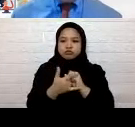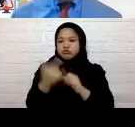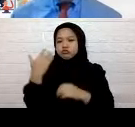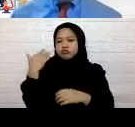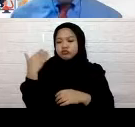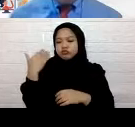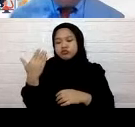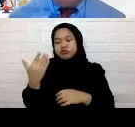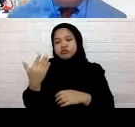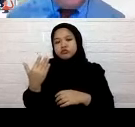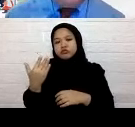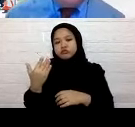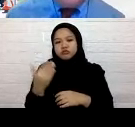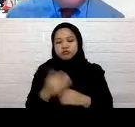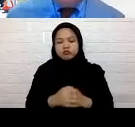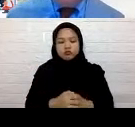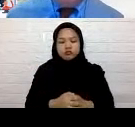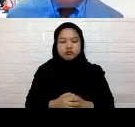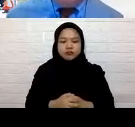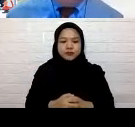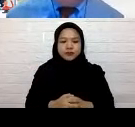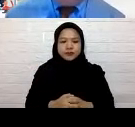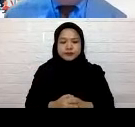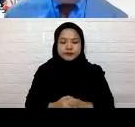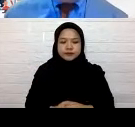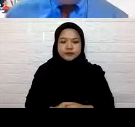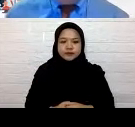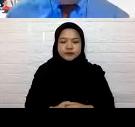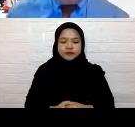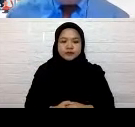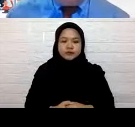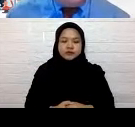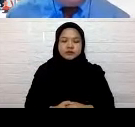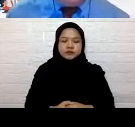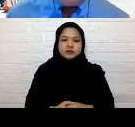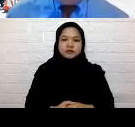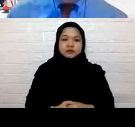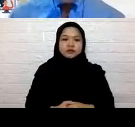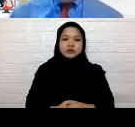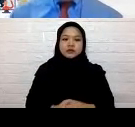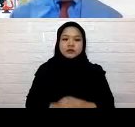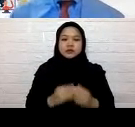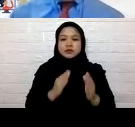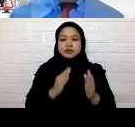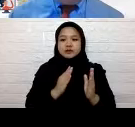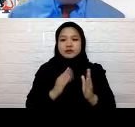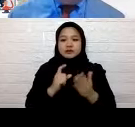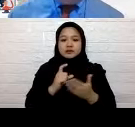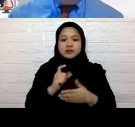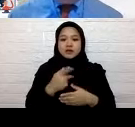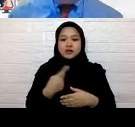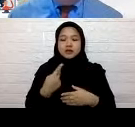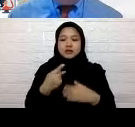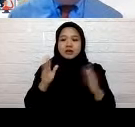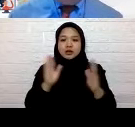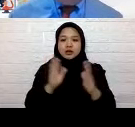remotely, the ethical challenges related to technology in what I call the digital age are mostly